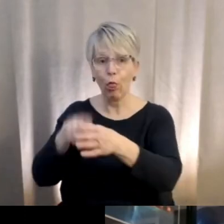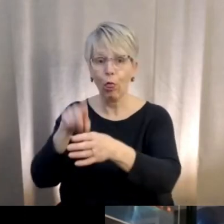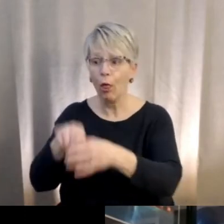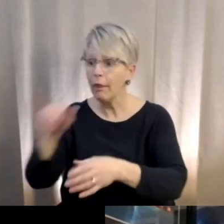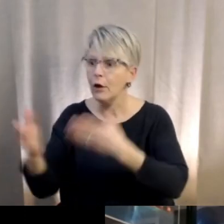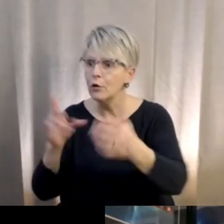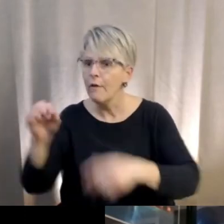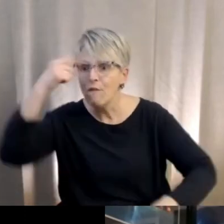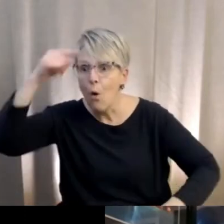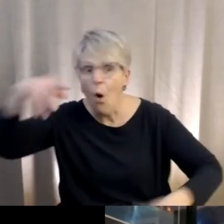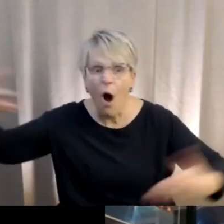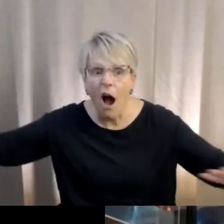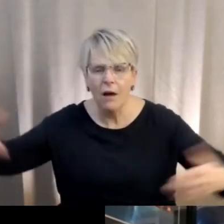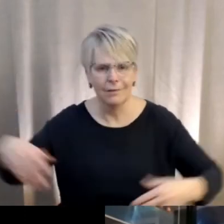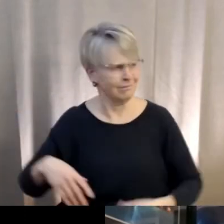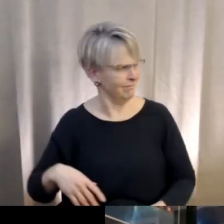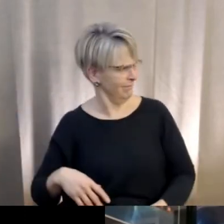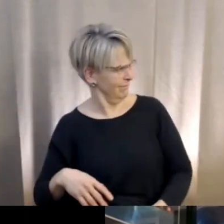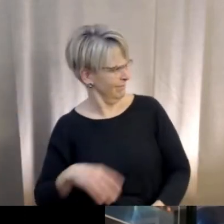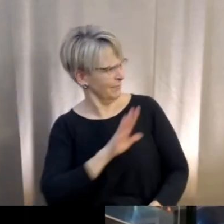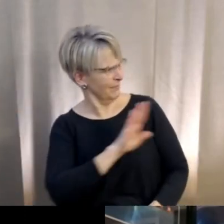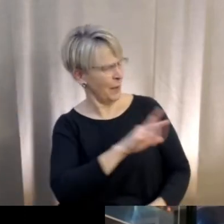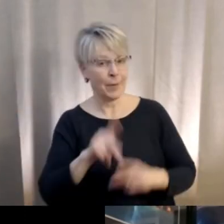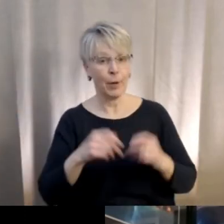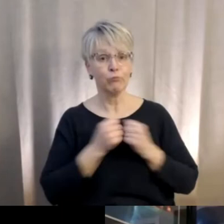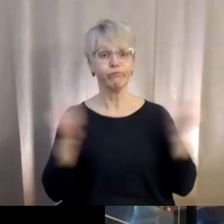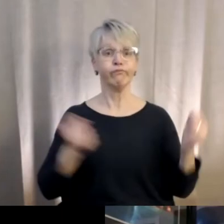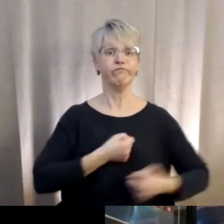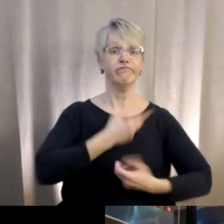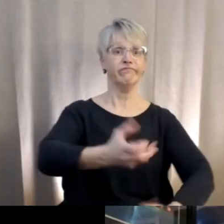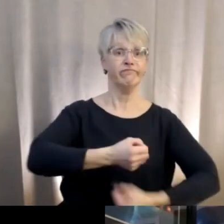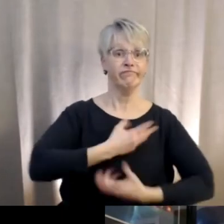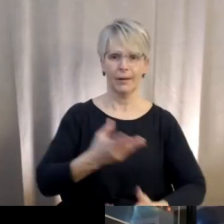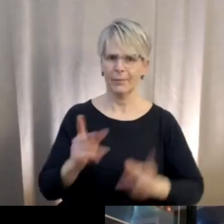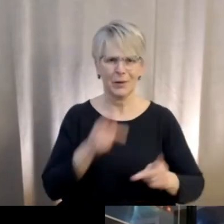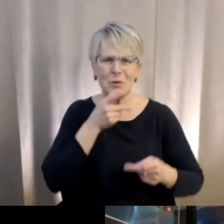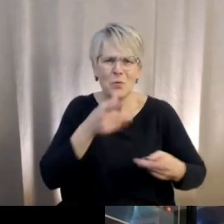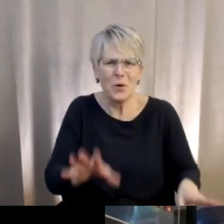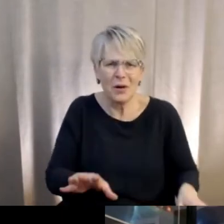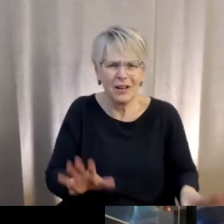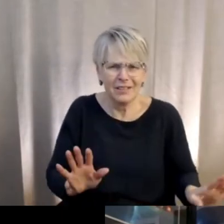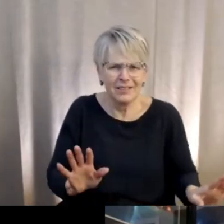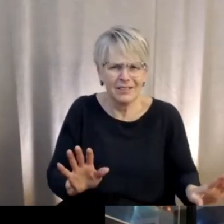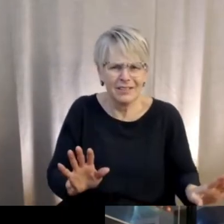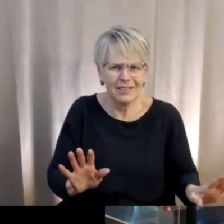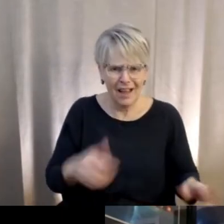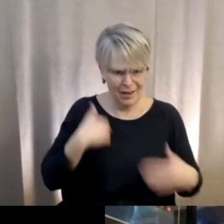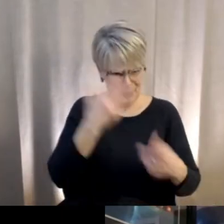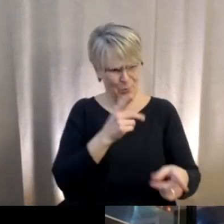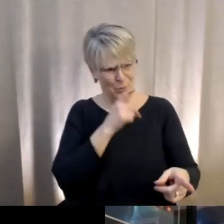for. Not everybody wants to, you know, share, you know, medical history with someone they don't